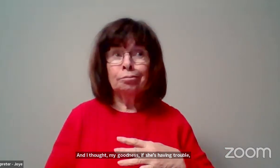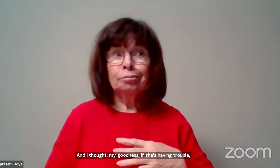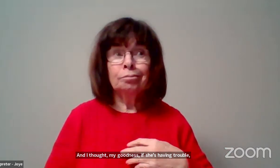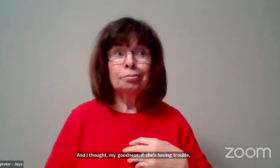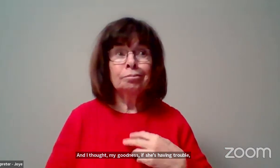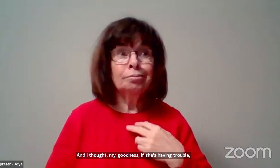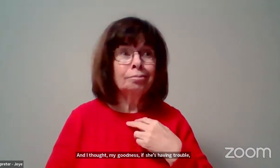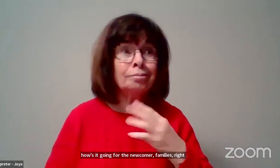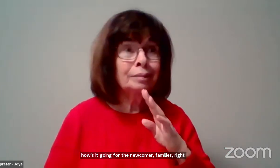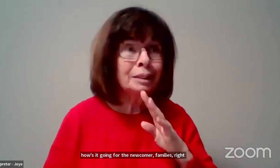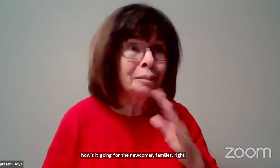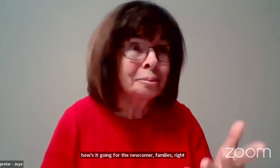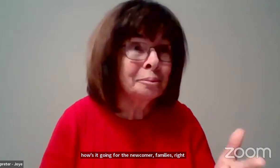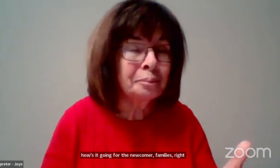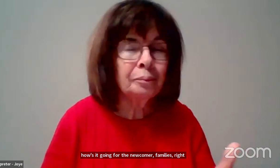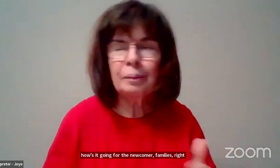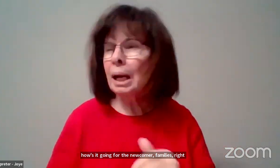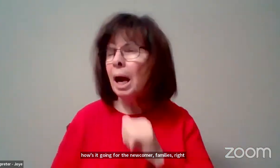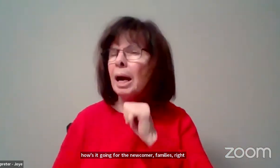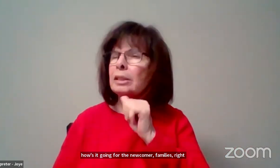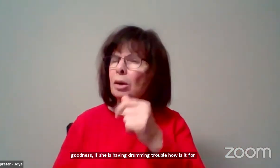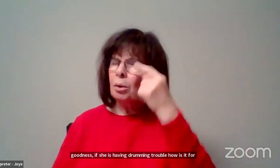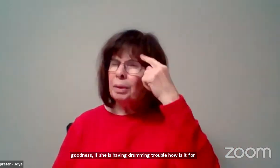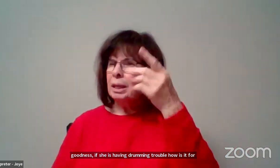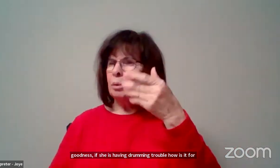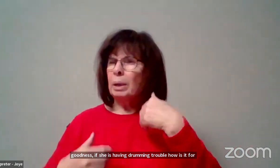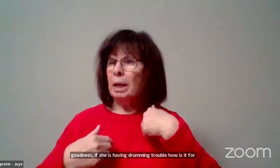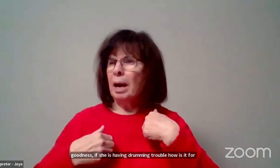I don't think we have anyone from our